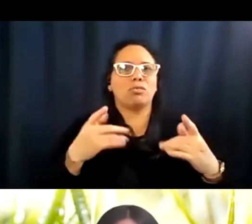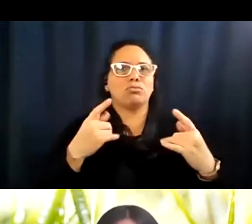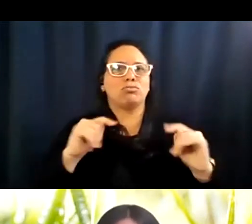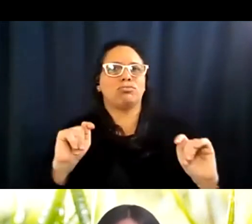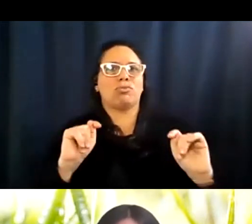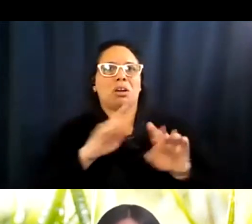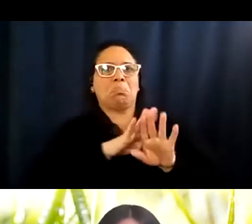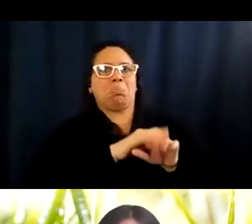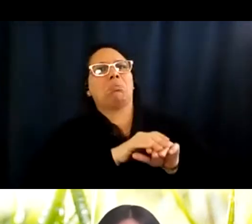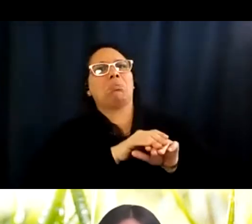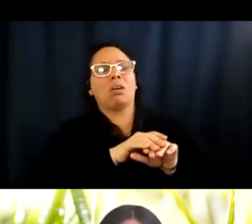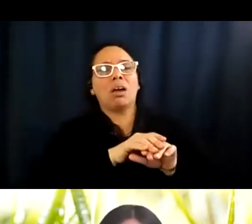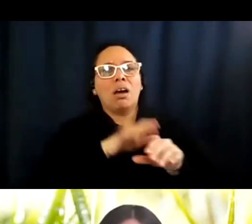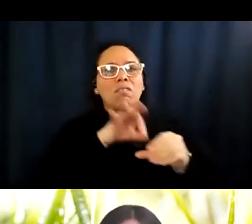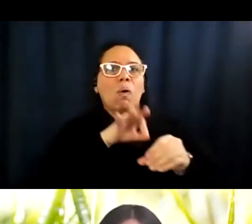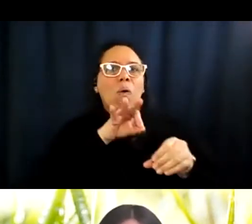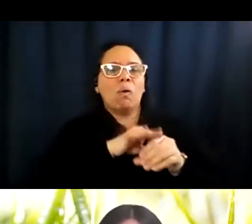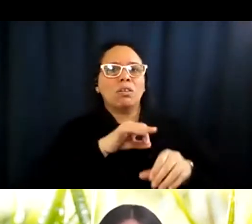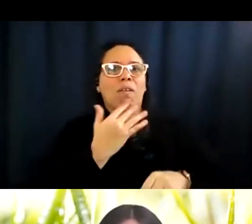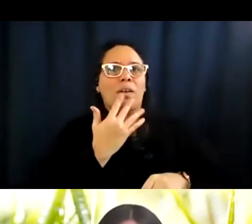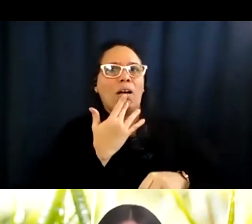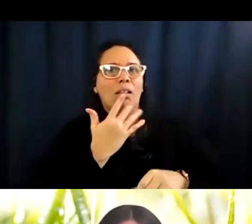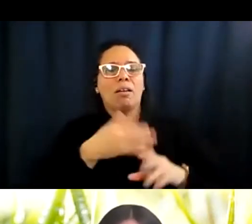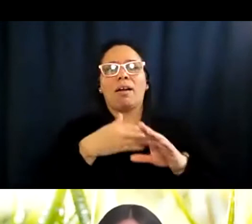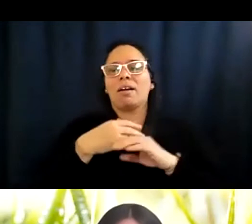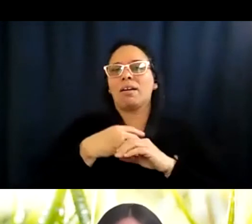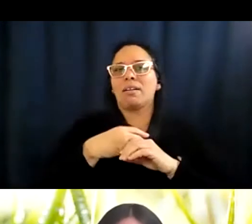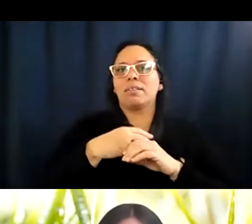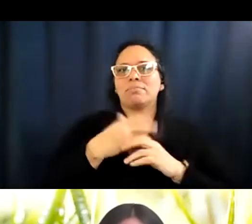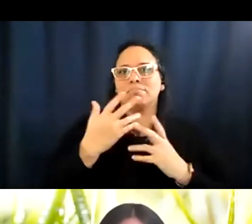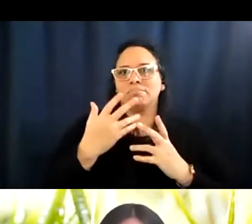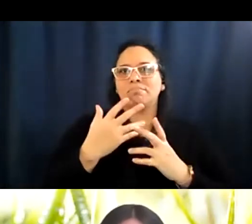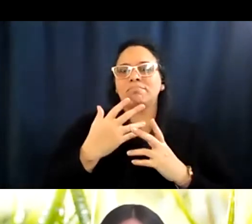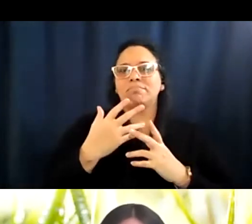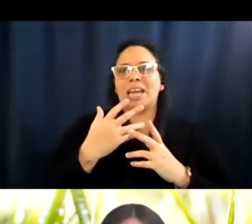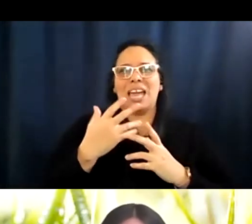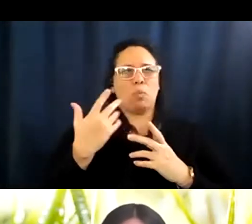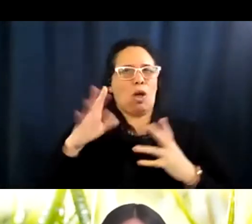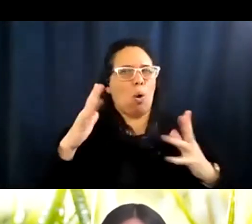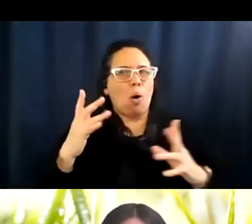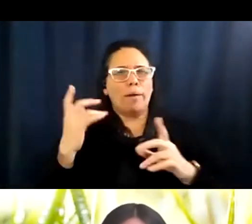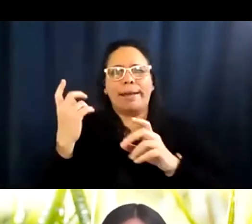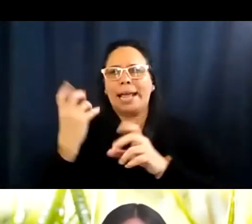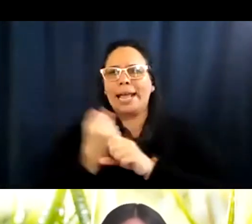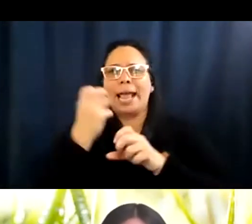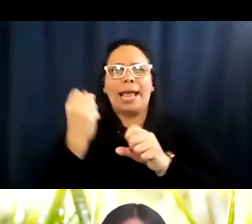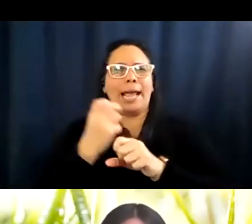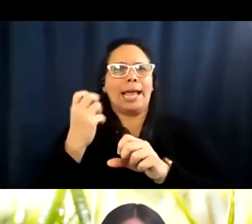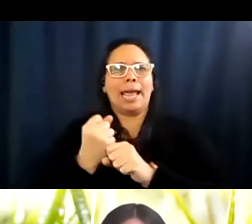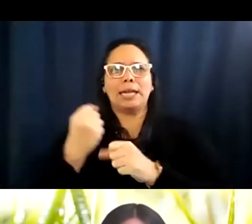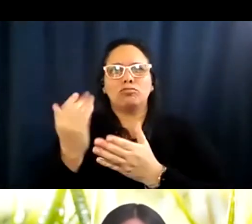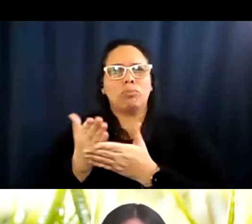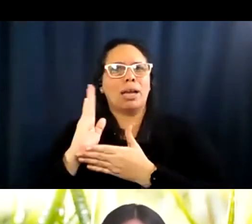disenfranchise voters of color after the political gains of the mid-1960s. Prisons were filling up.